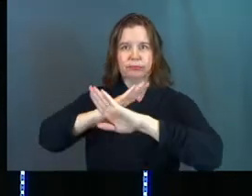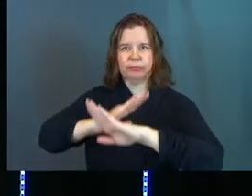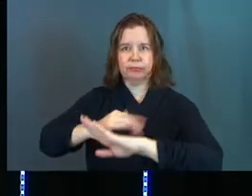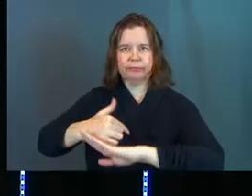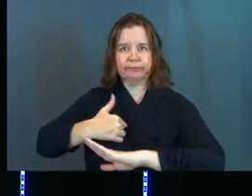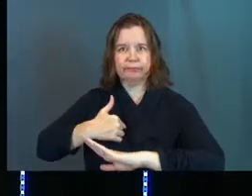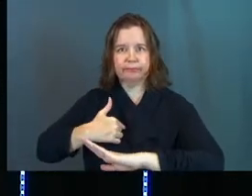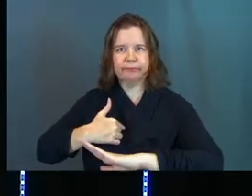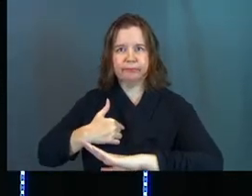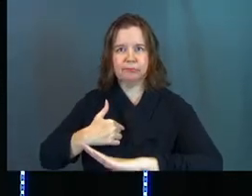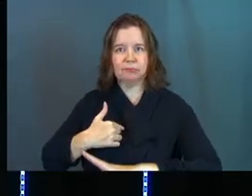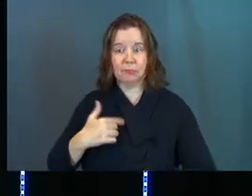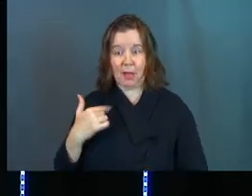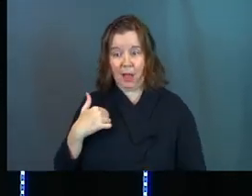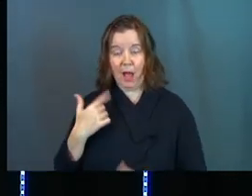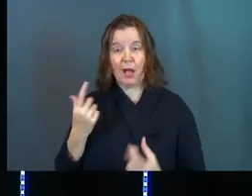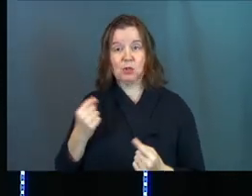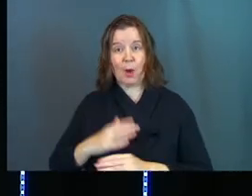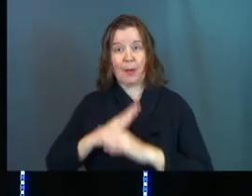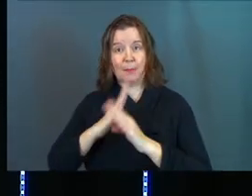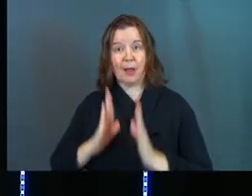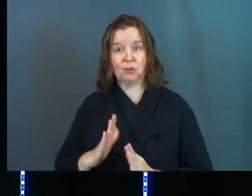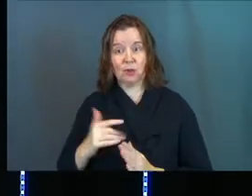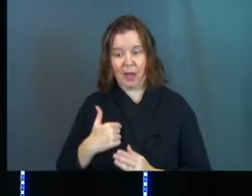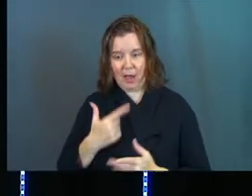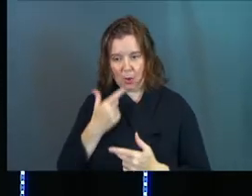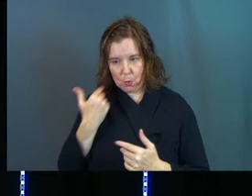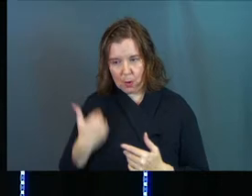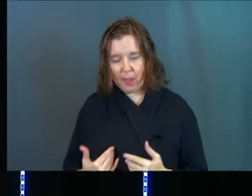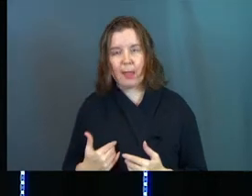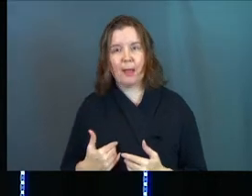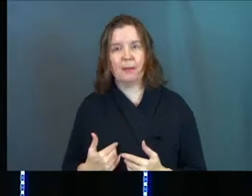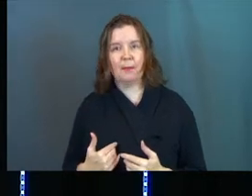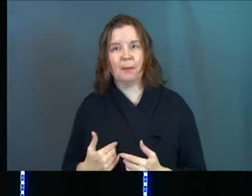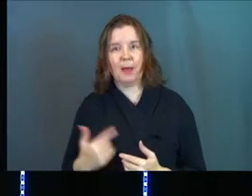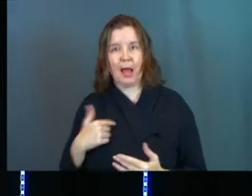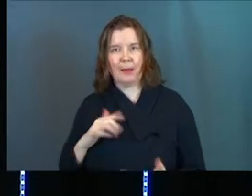middle. Because that's what I do, and it's who I am.